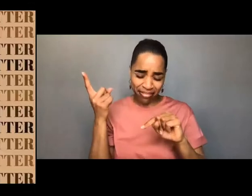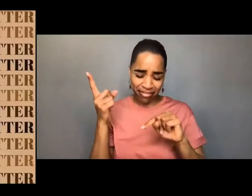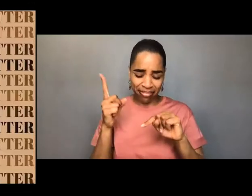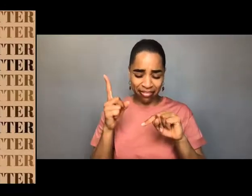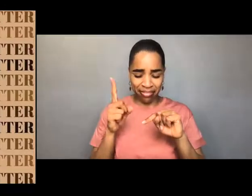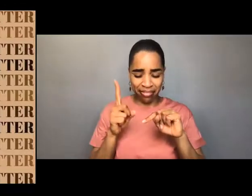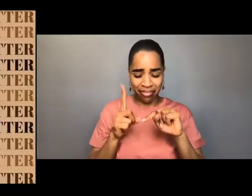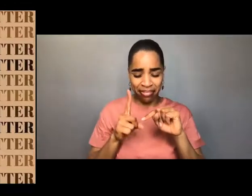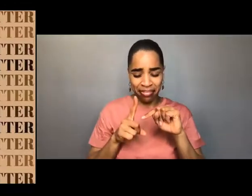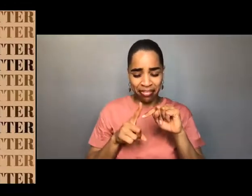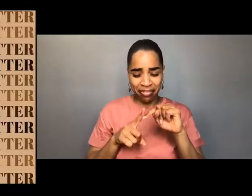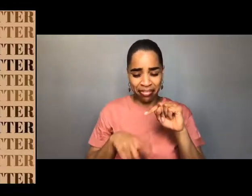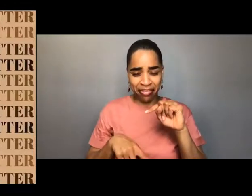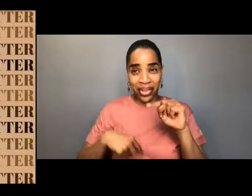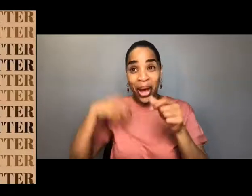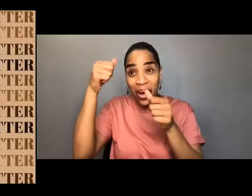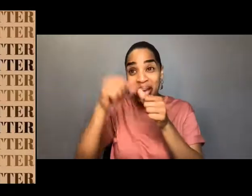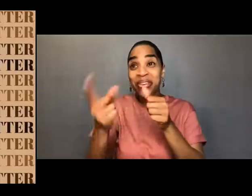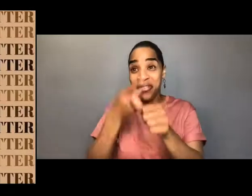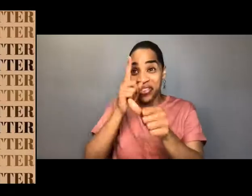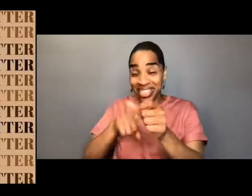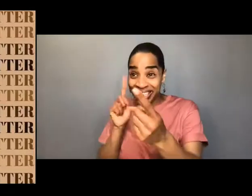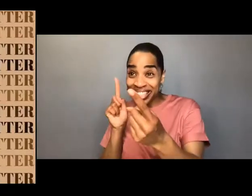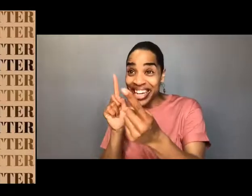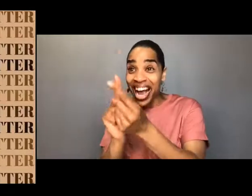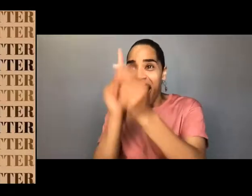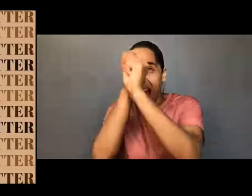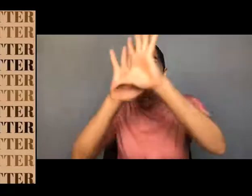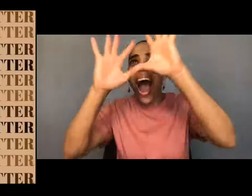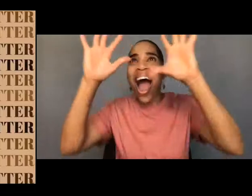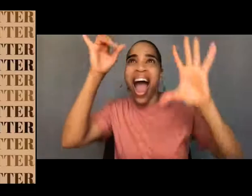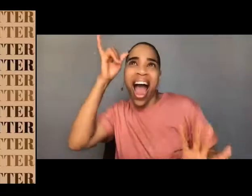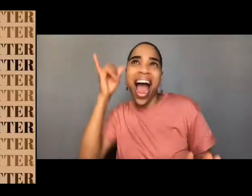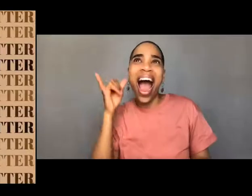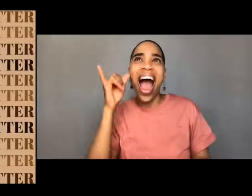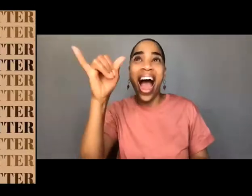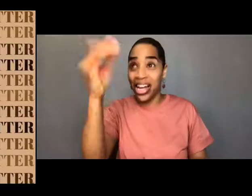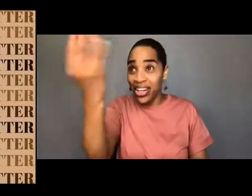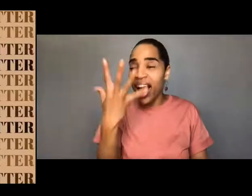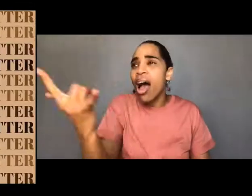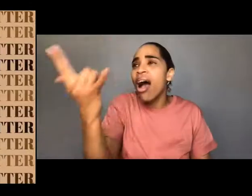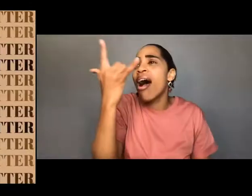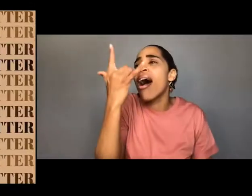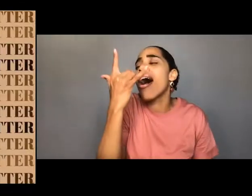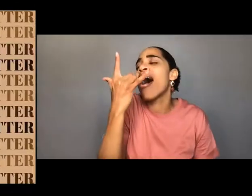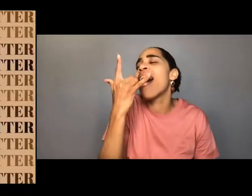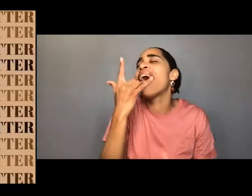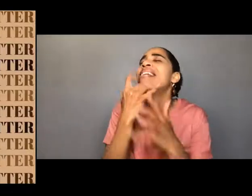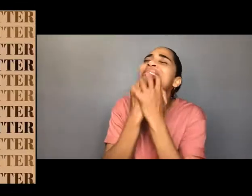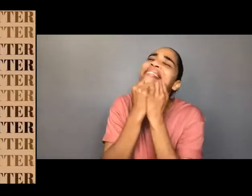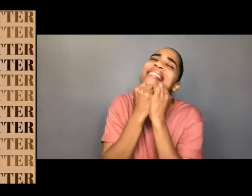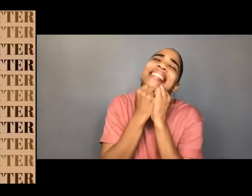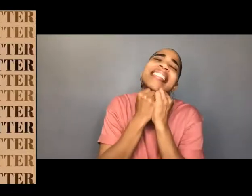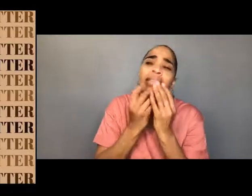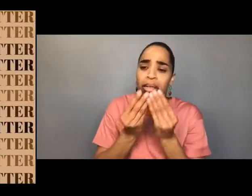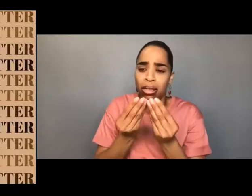head. Just like the day that I met you, the day I thought forever. You said that you loved me, but that'll last